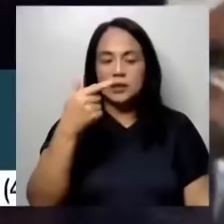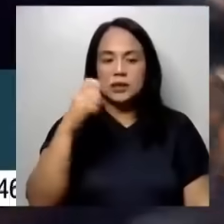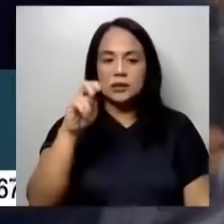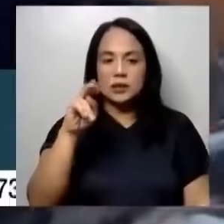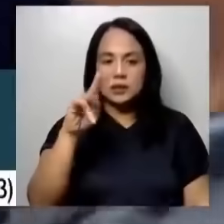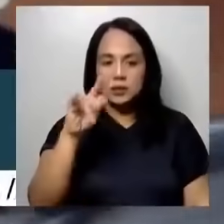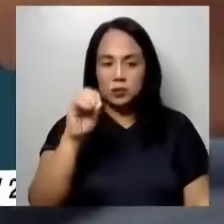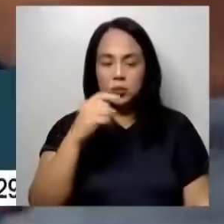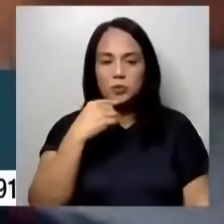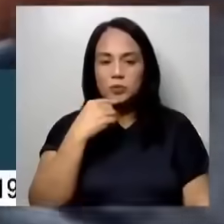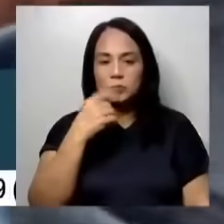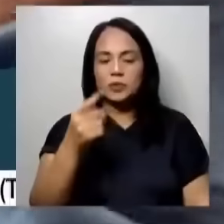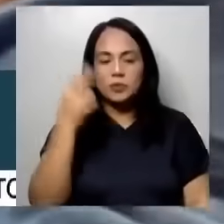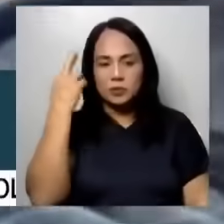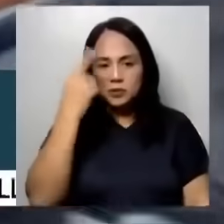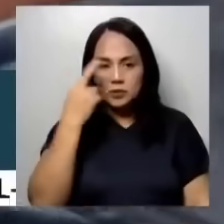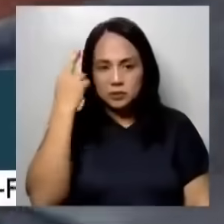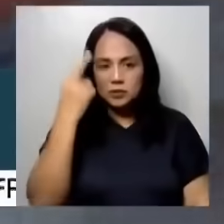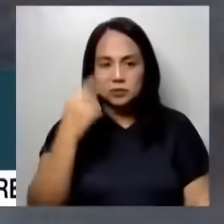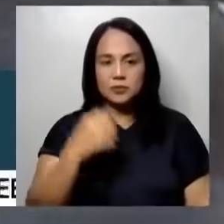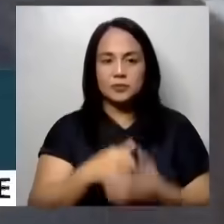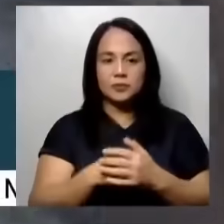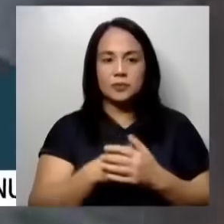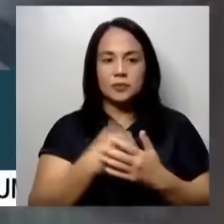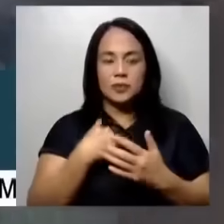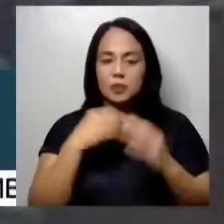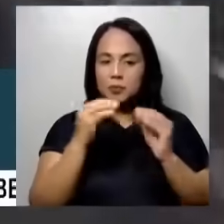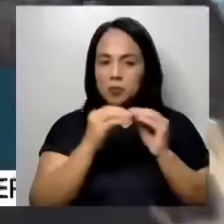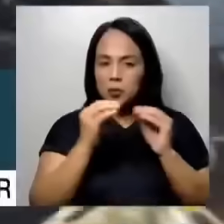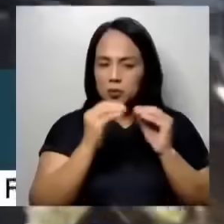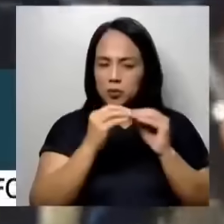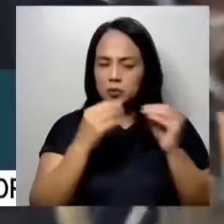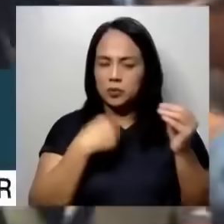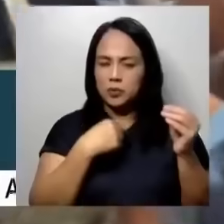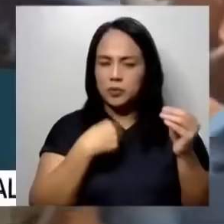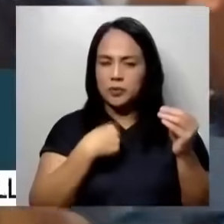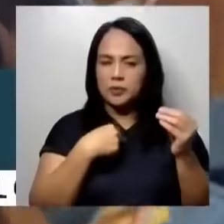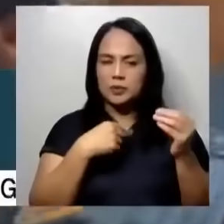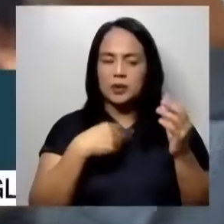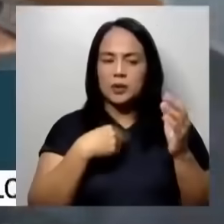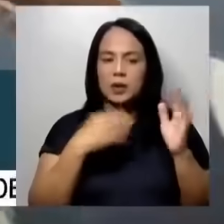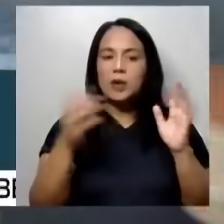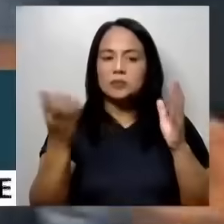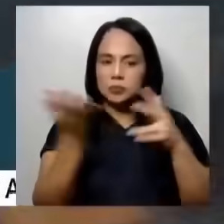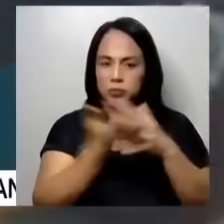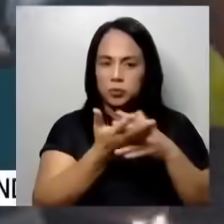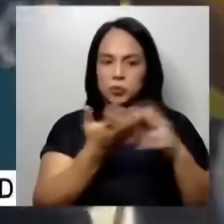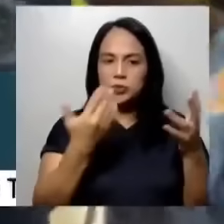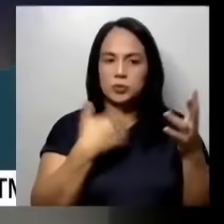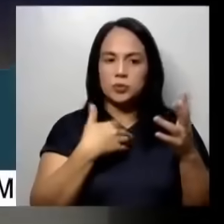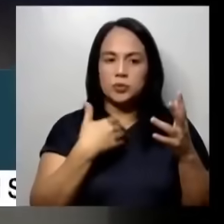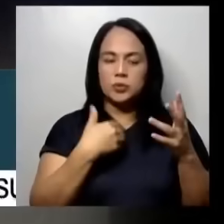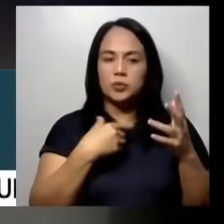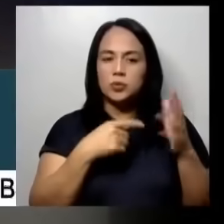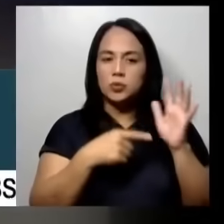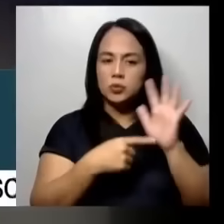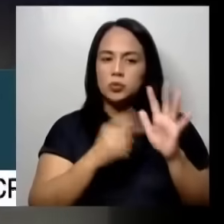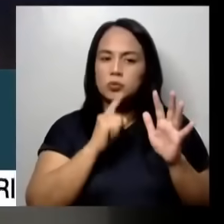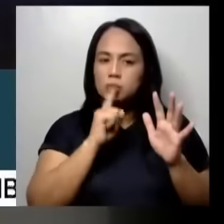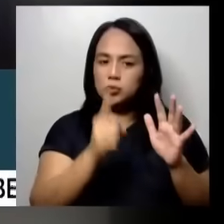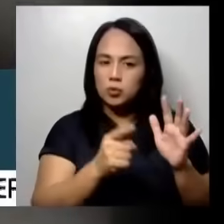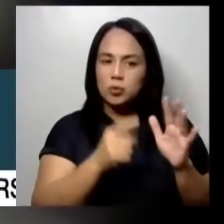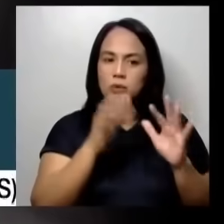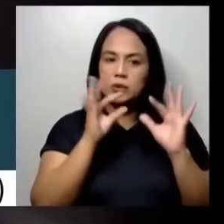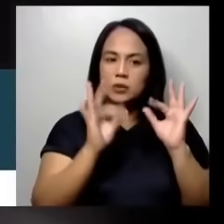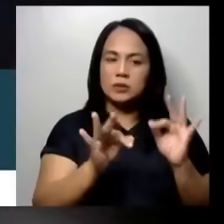the following reasons: to set free all accused who were wrongfully charged in this court, to disclose the real truthfulness that the criminal